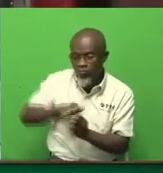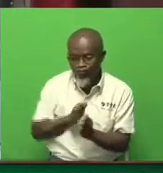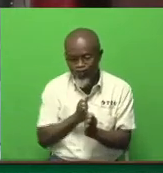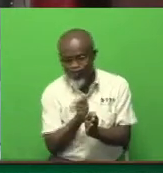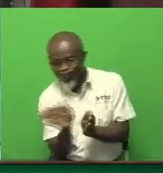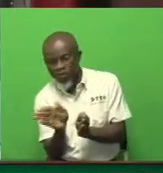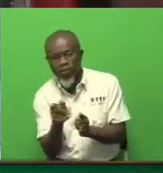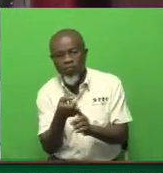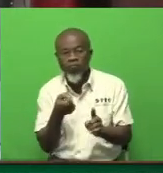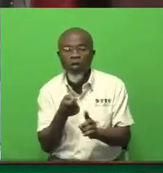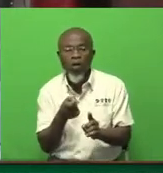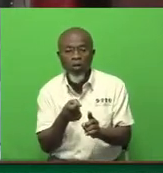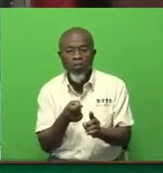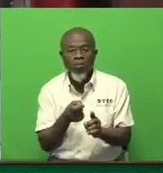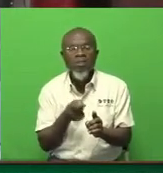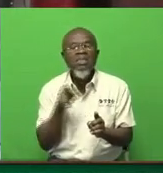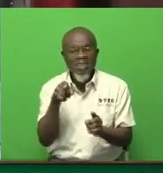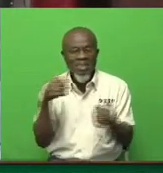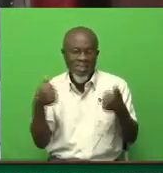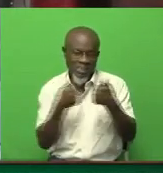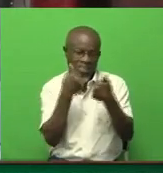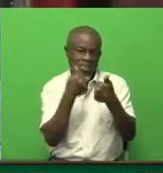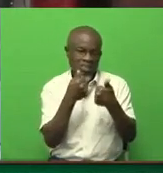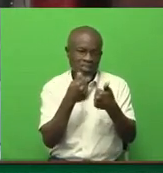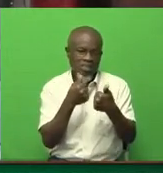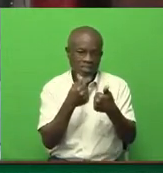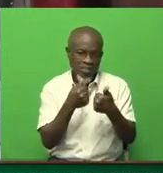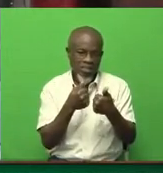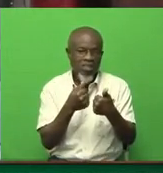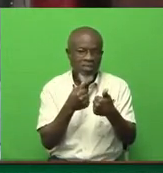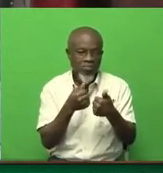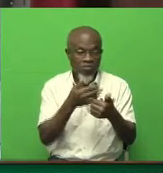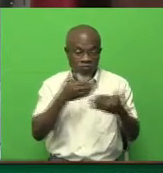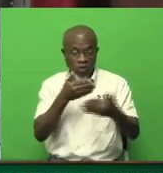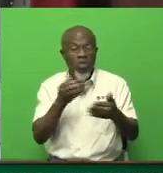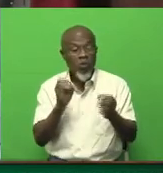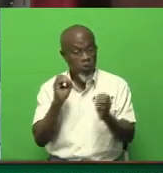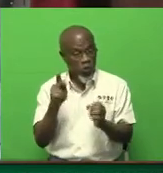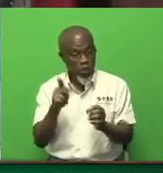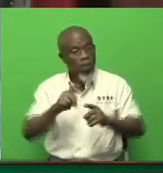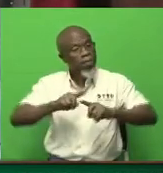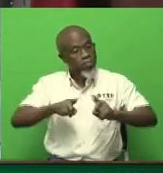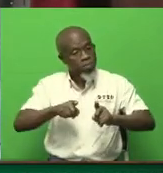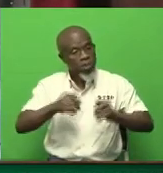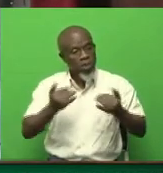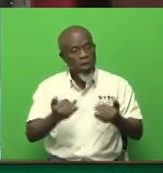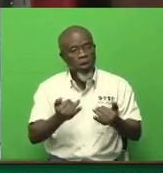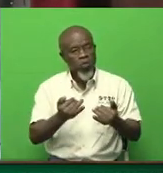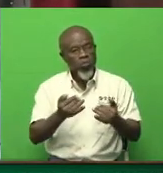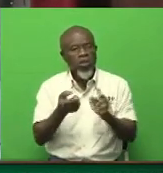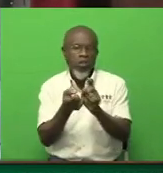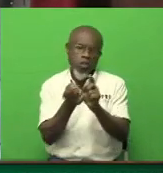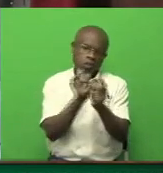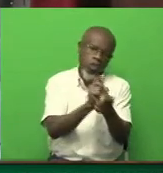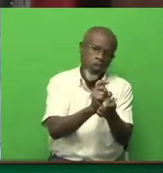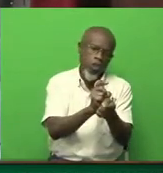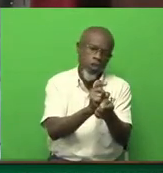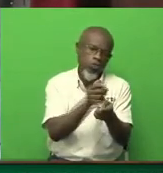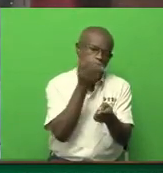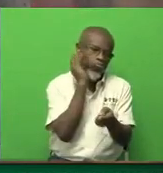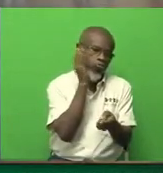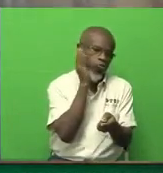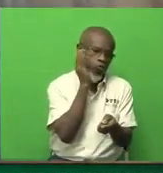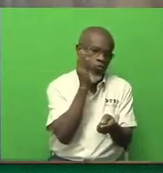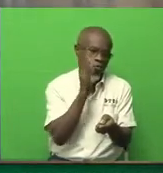so up to before you embarked on this it was okay please go on to something else okay